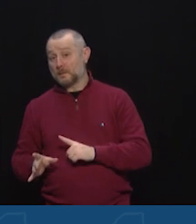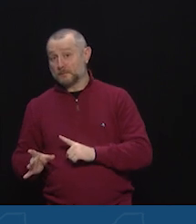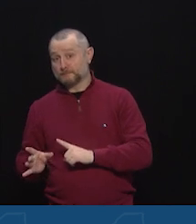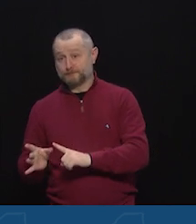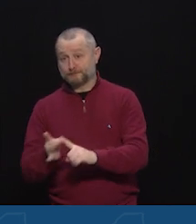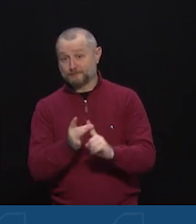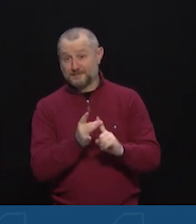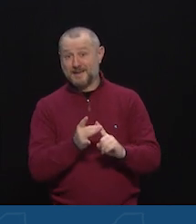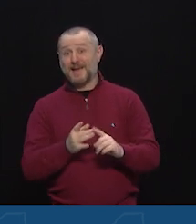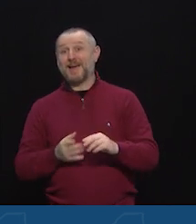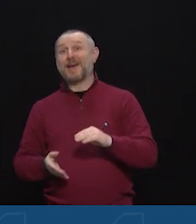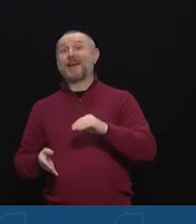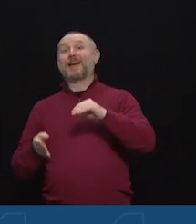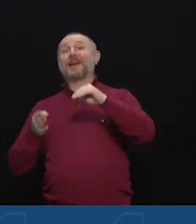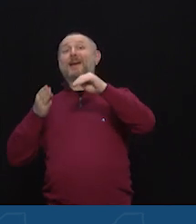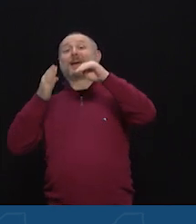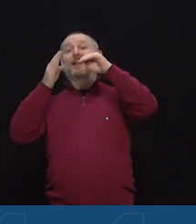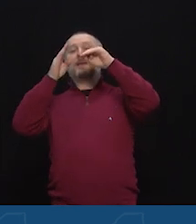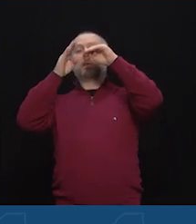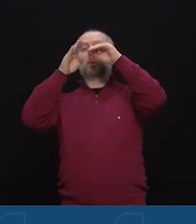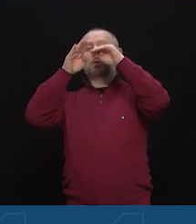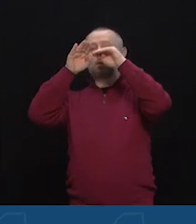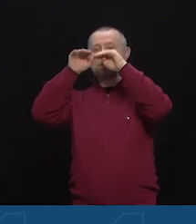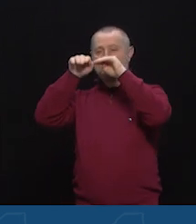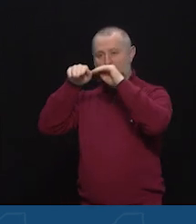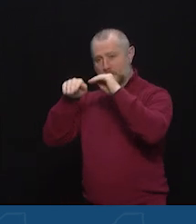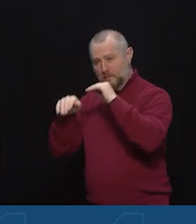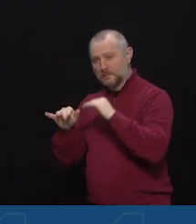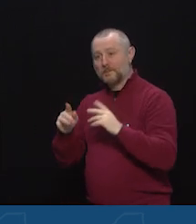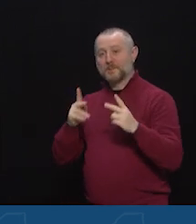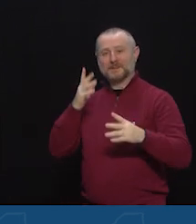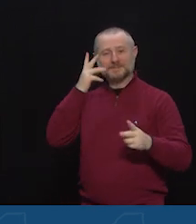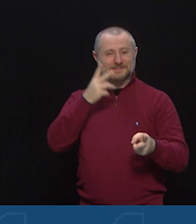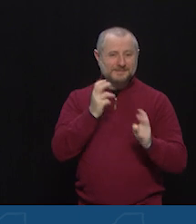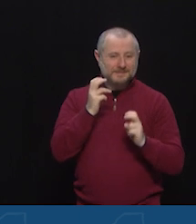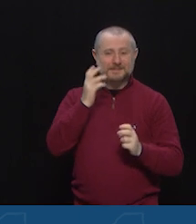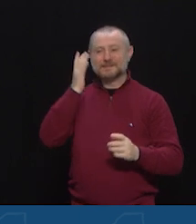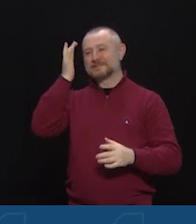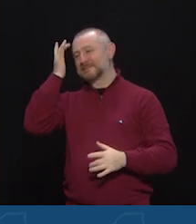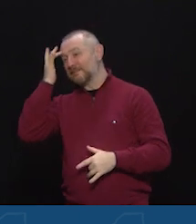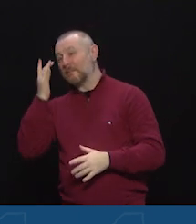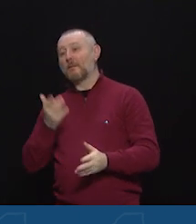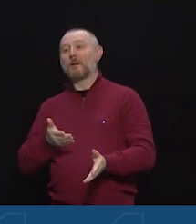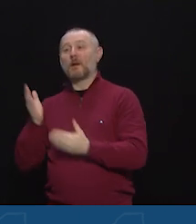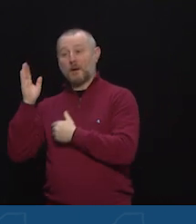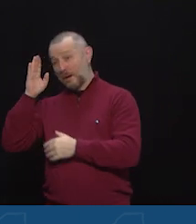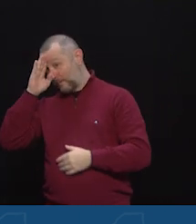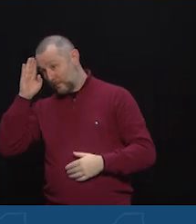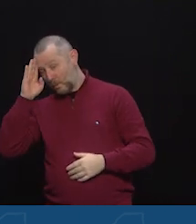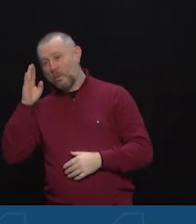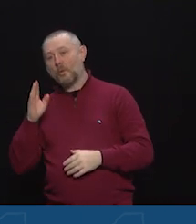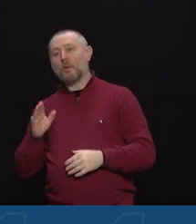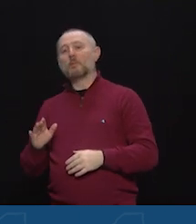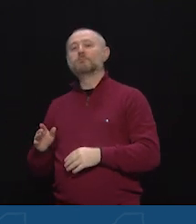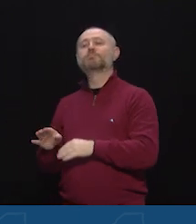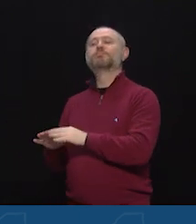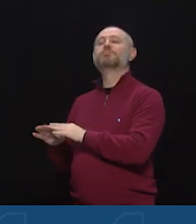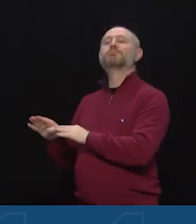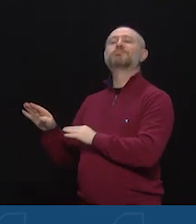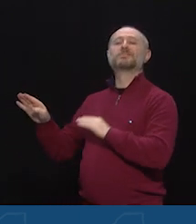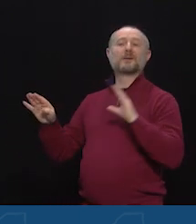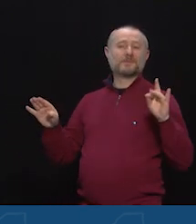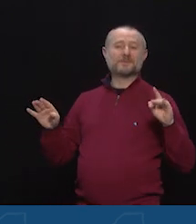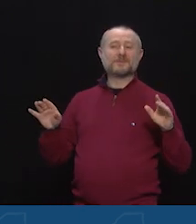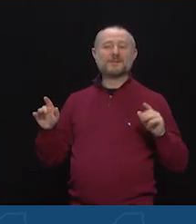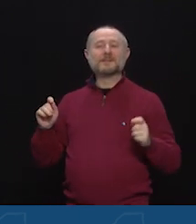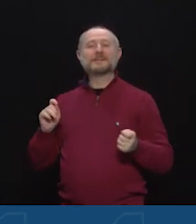numbers spike there. People get sick, then hospitalizations, and sadly, we still see far too many deaths.